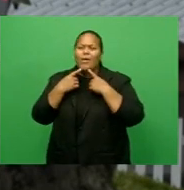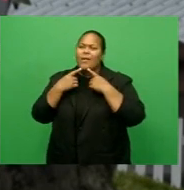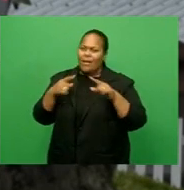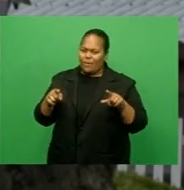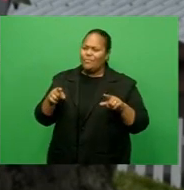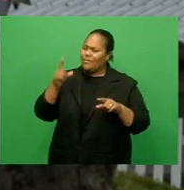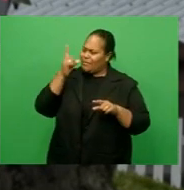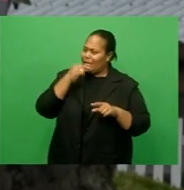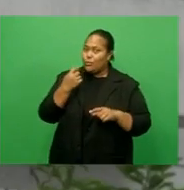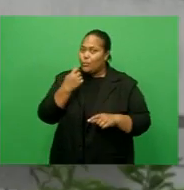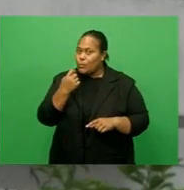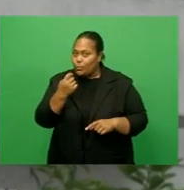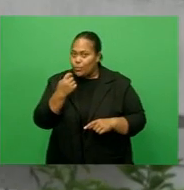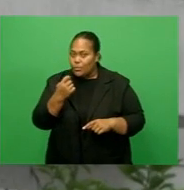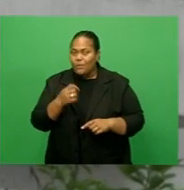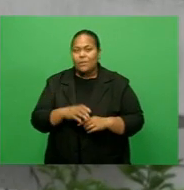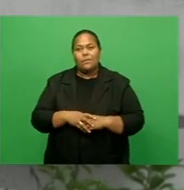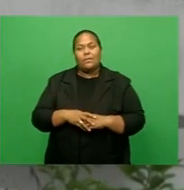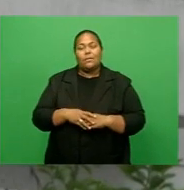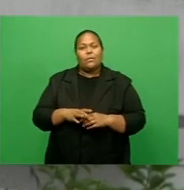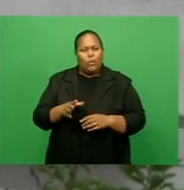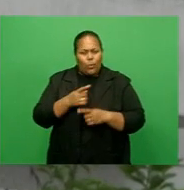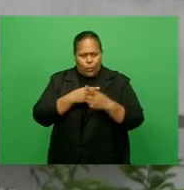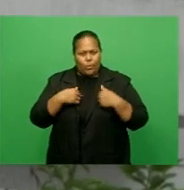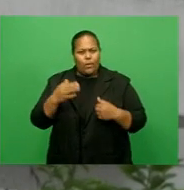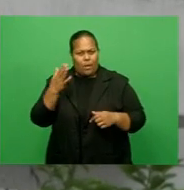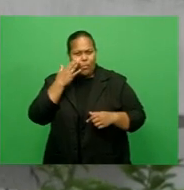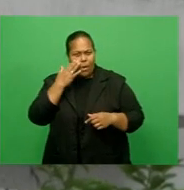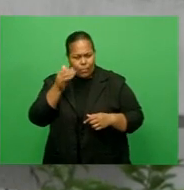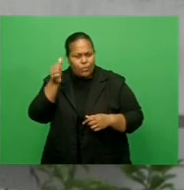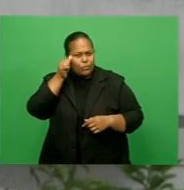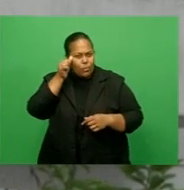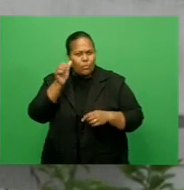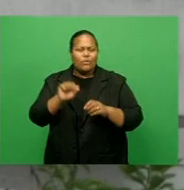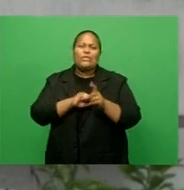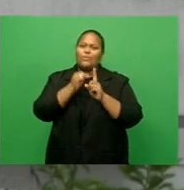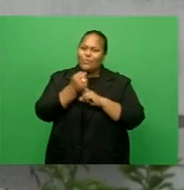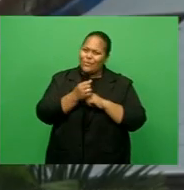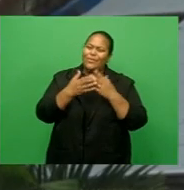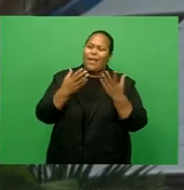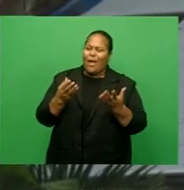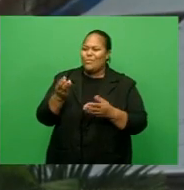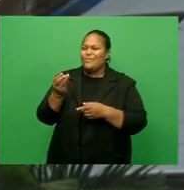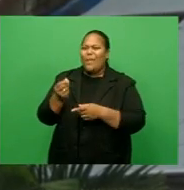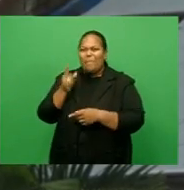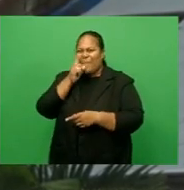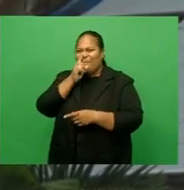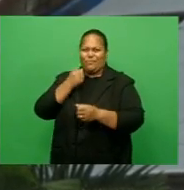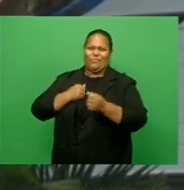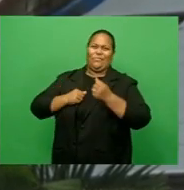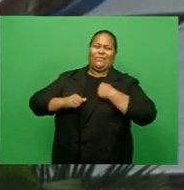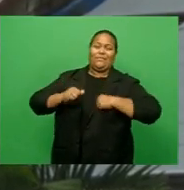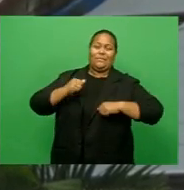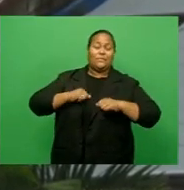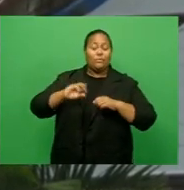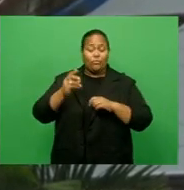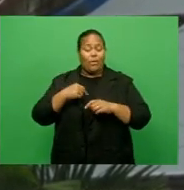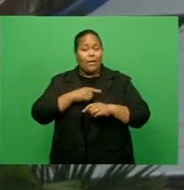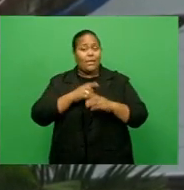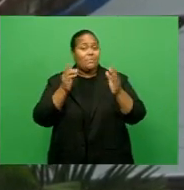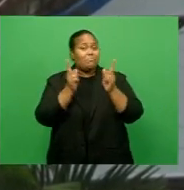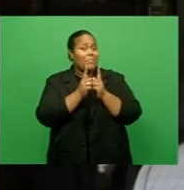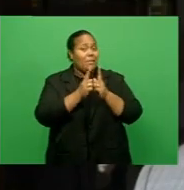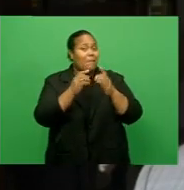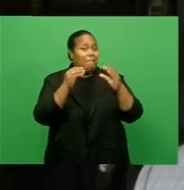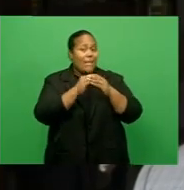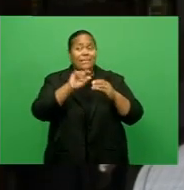space very soon, because we are acutely aware of the situation of some people. And so we are meeting with the banks next week. We are